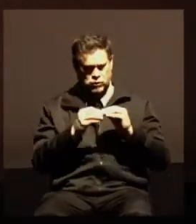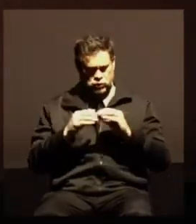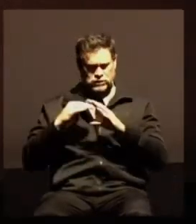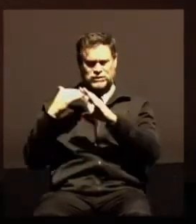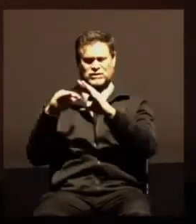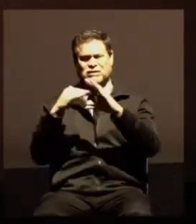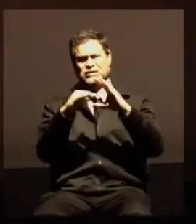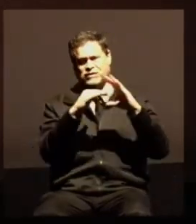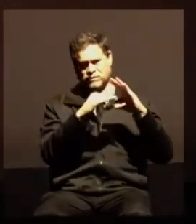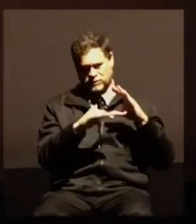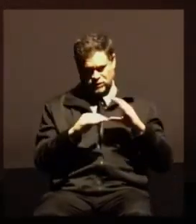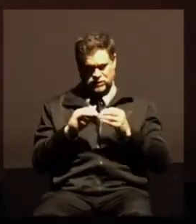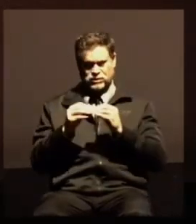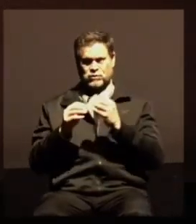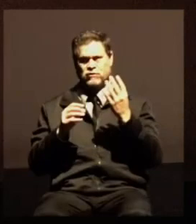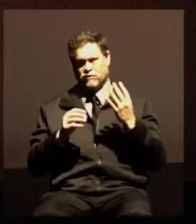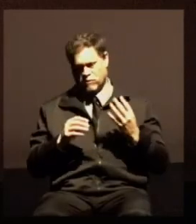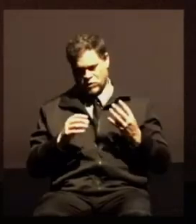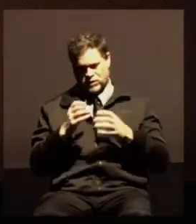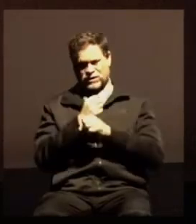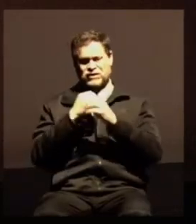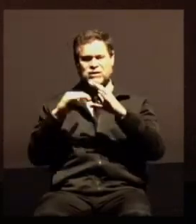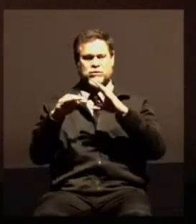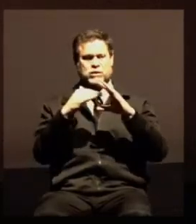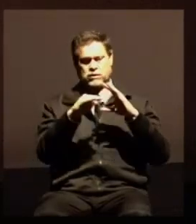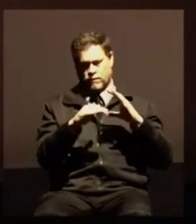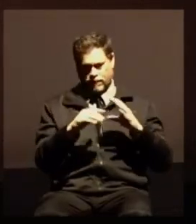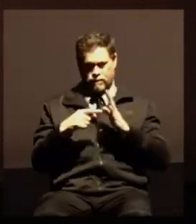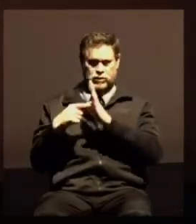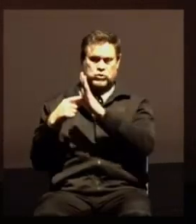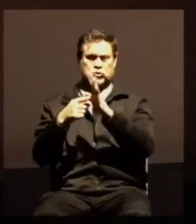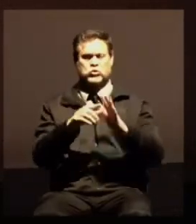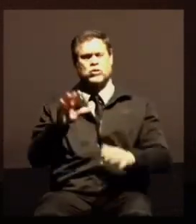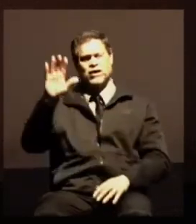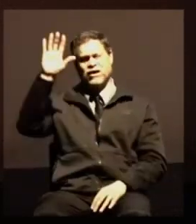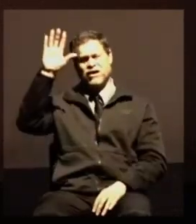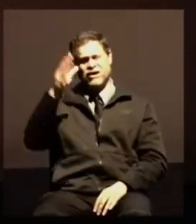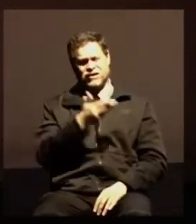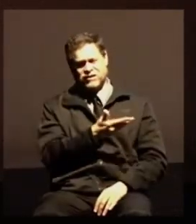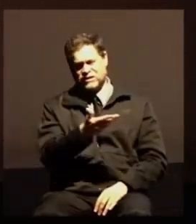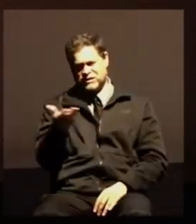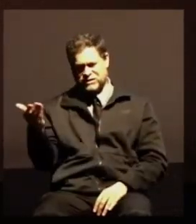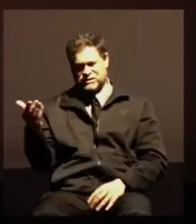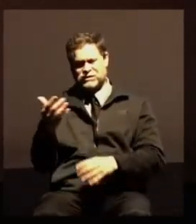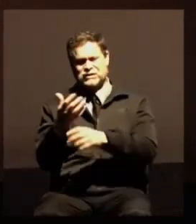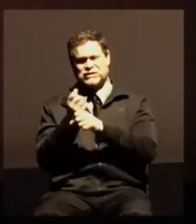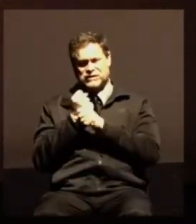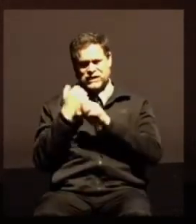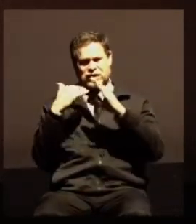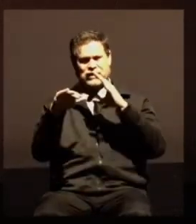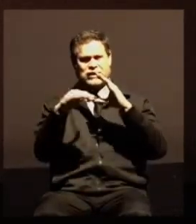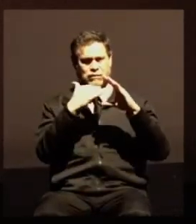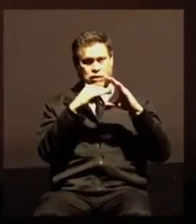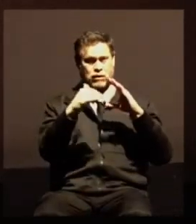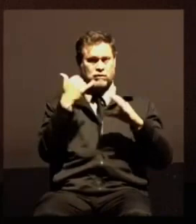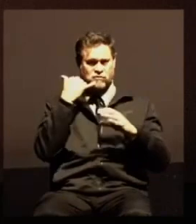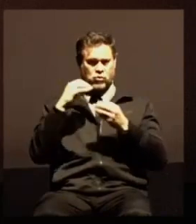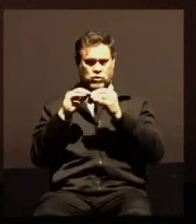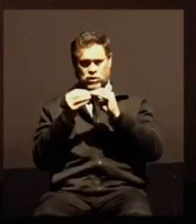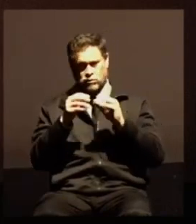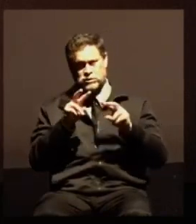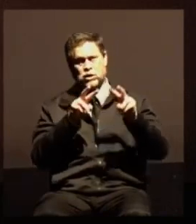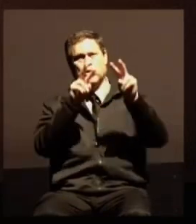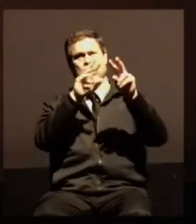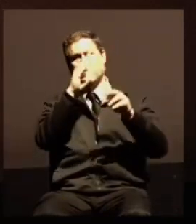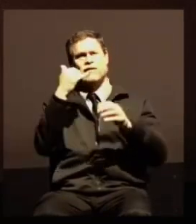addresses. Excuse me, there's number four right there. Get email addresses, right? But by show of hands, how many people in this room have gotten email addresses and phone numbers of people they looked